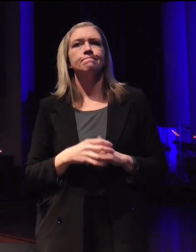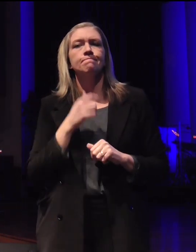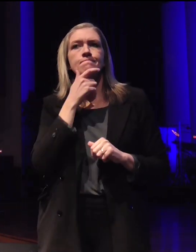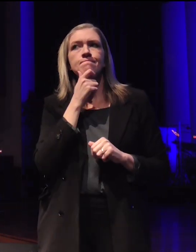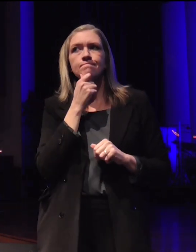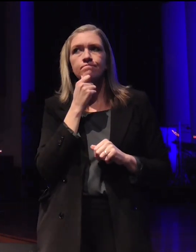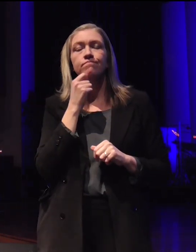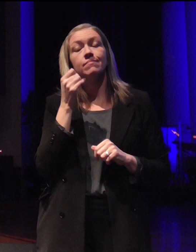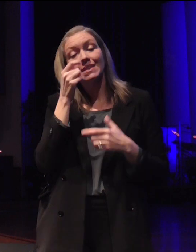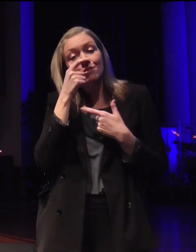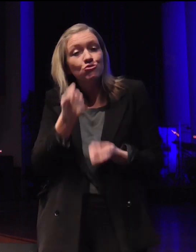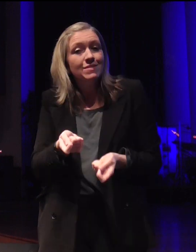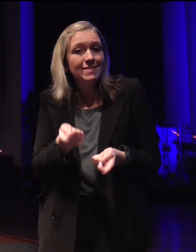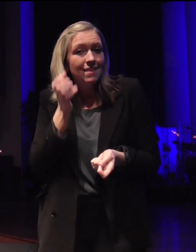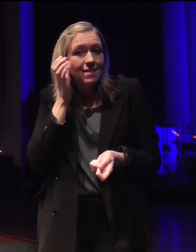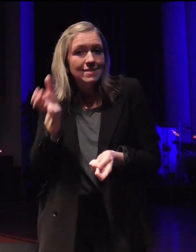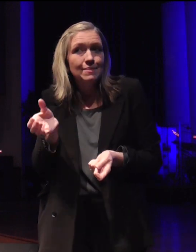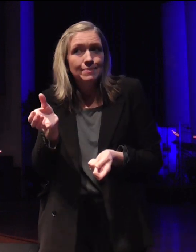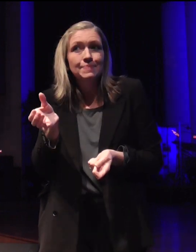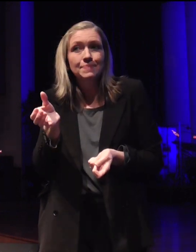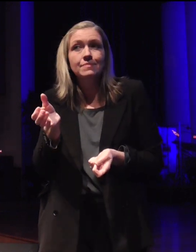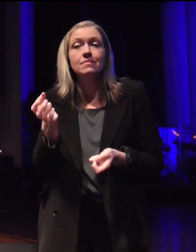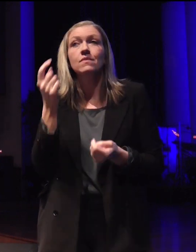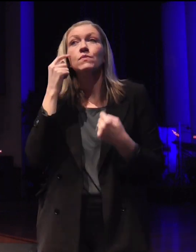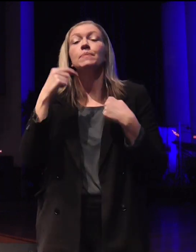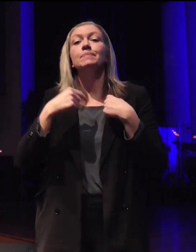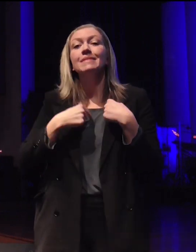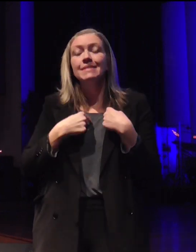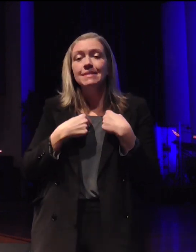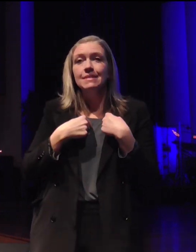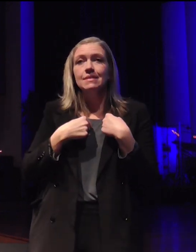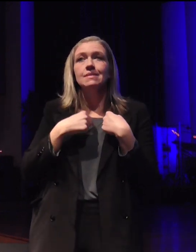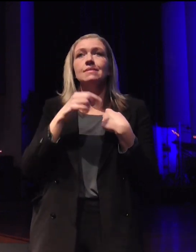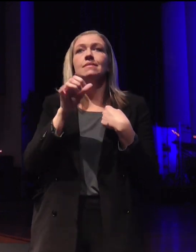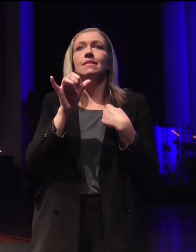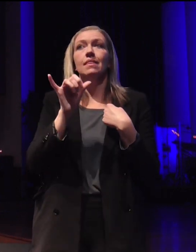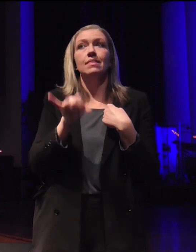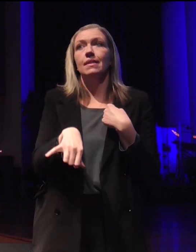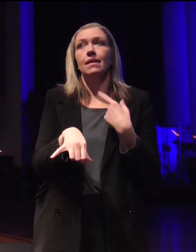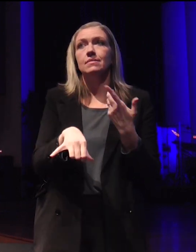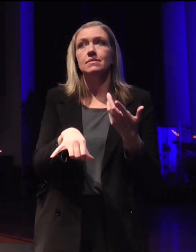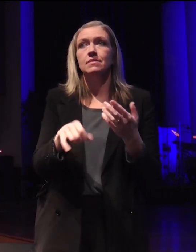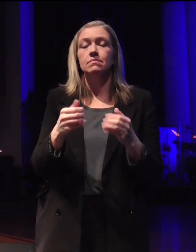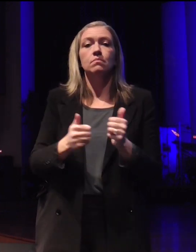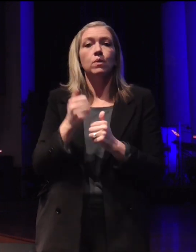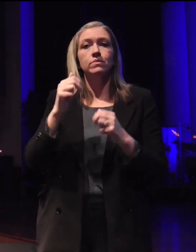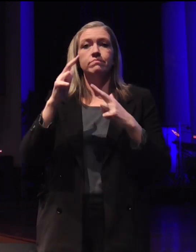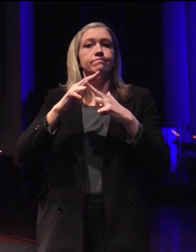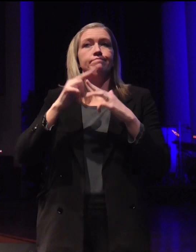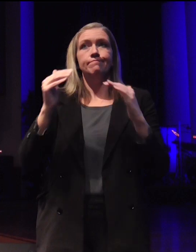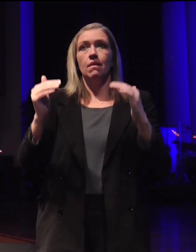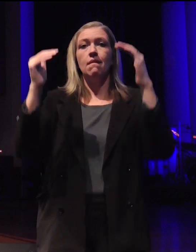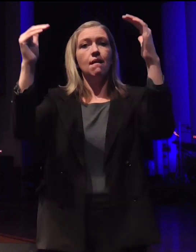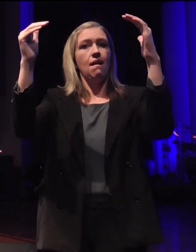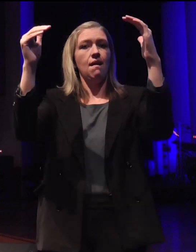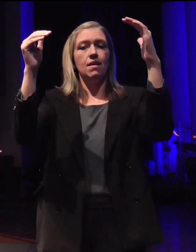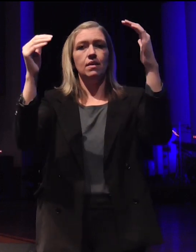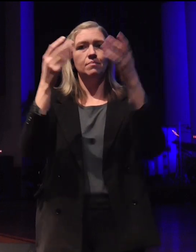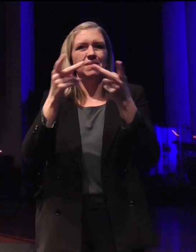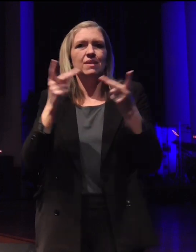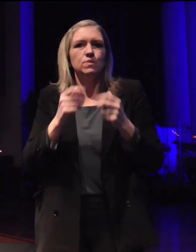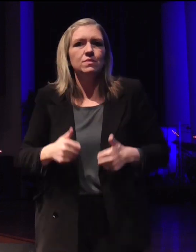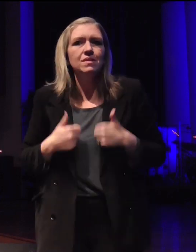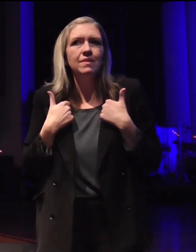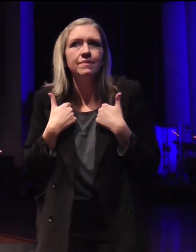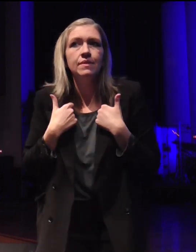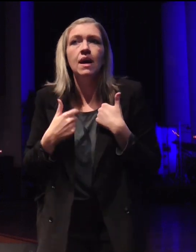That's an interesting concept. And to me, that is the highest state in which we can live. That I'm so